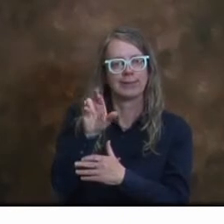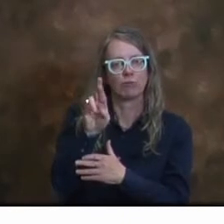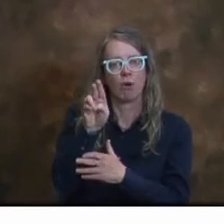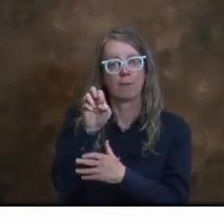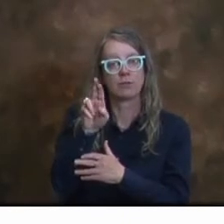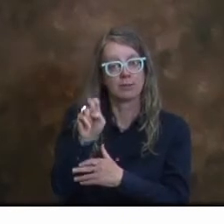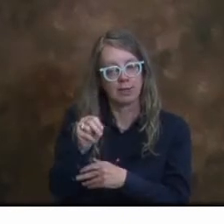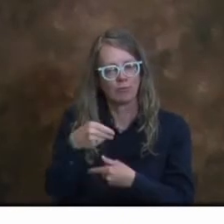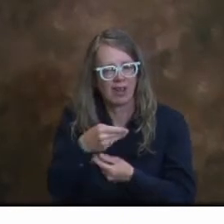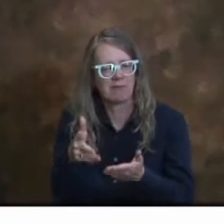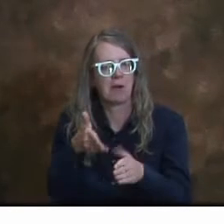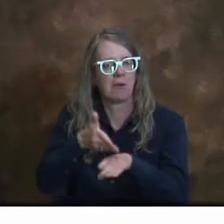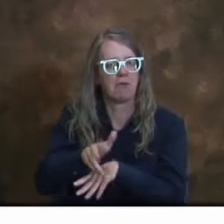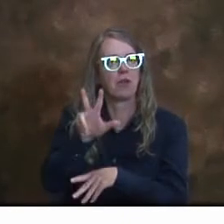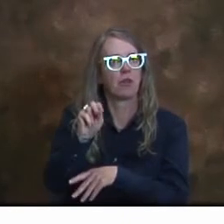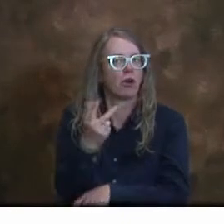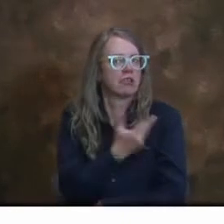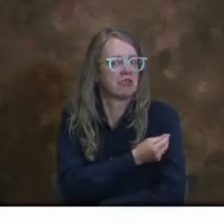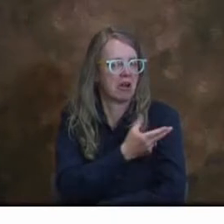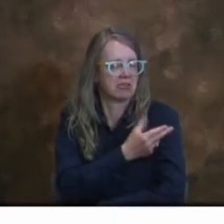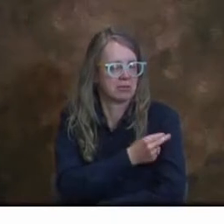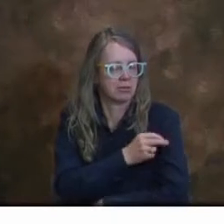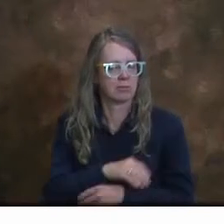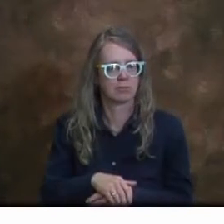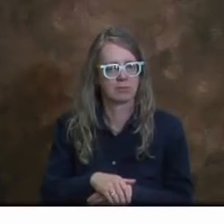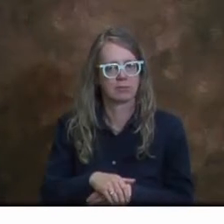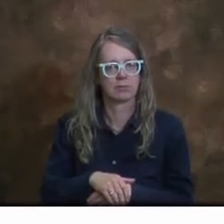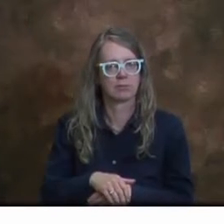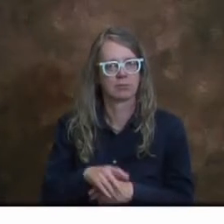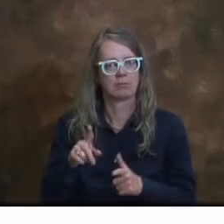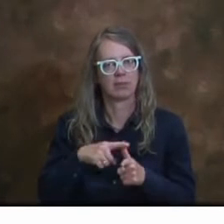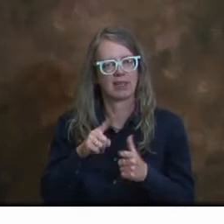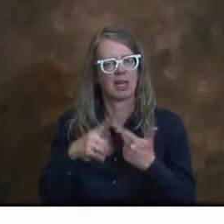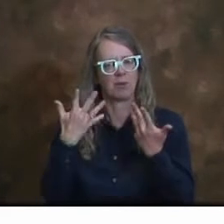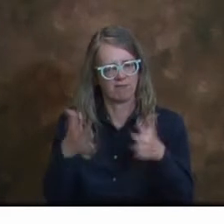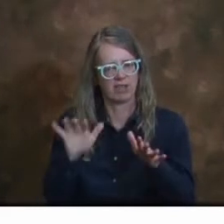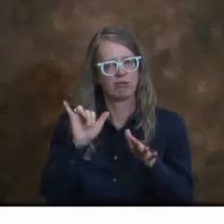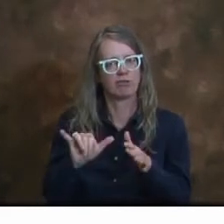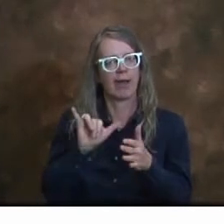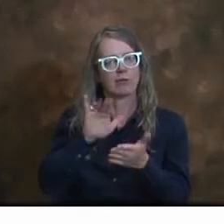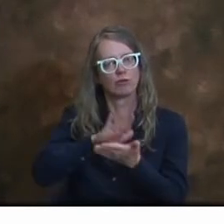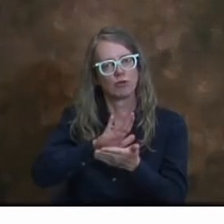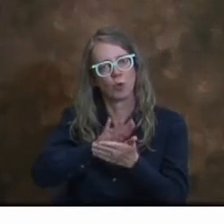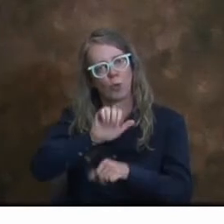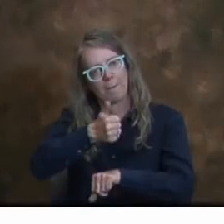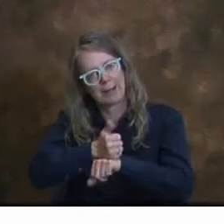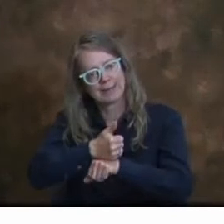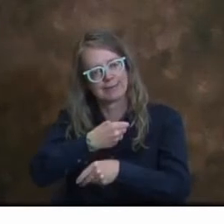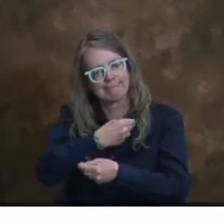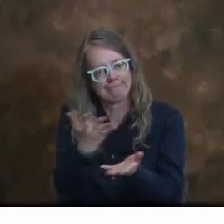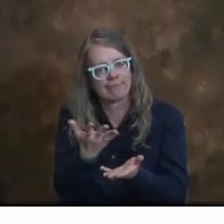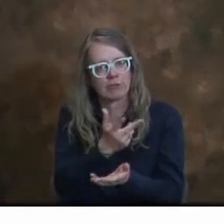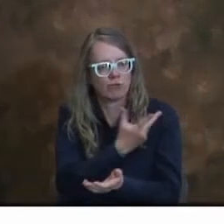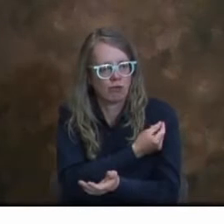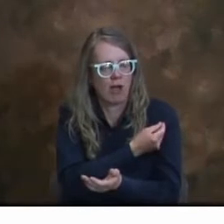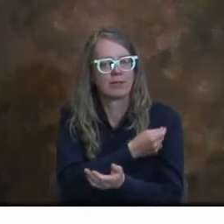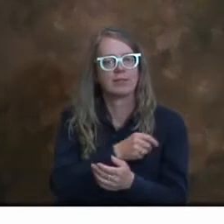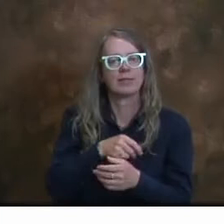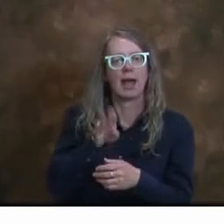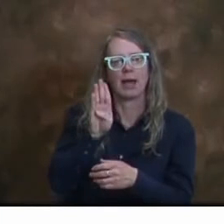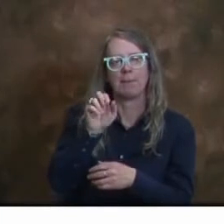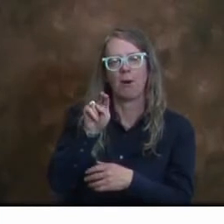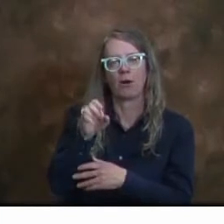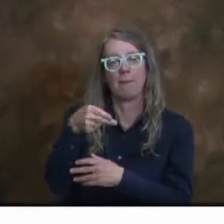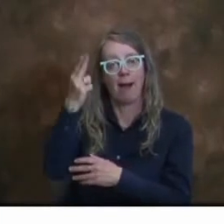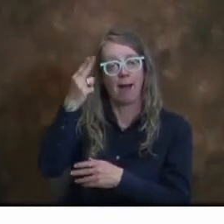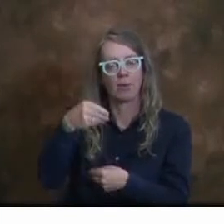over 30 doses. And we closed out that series at North Buncombe High with vaccinating just under 10 individuals